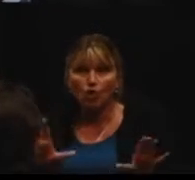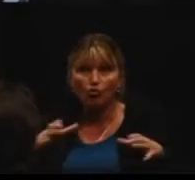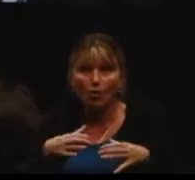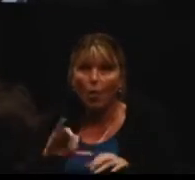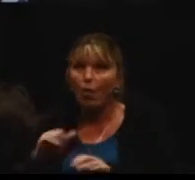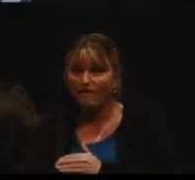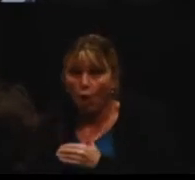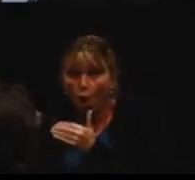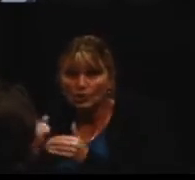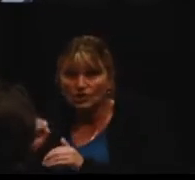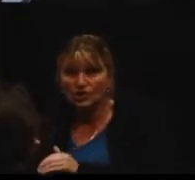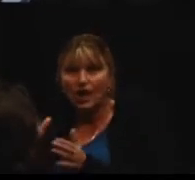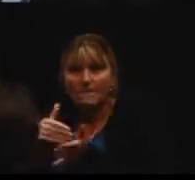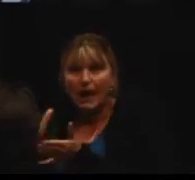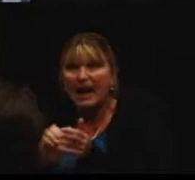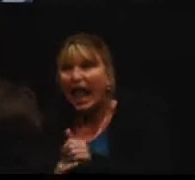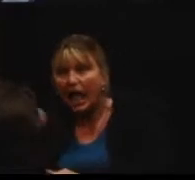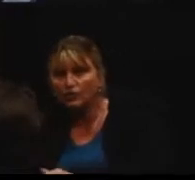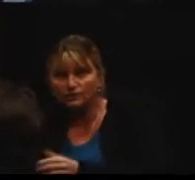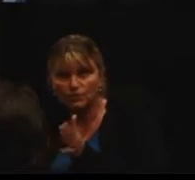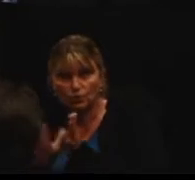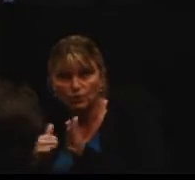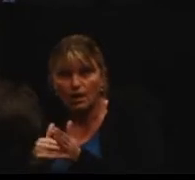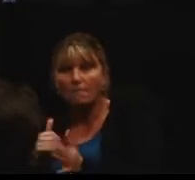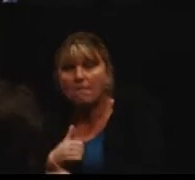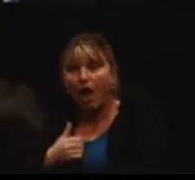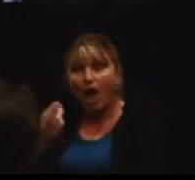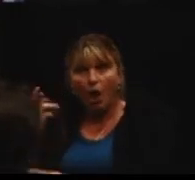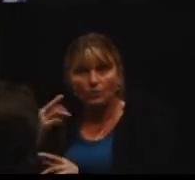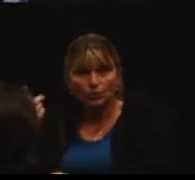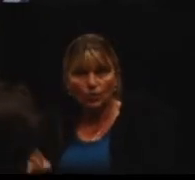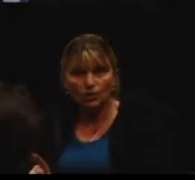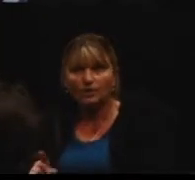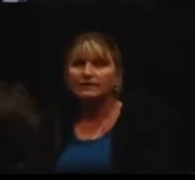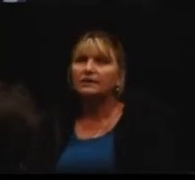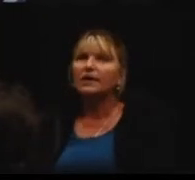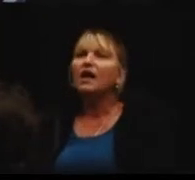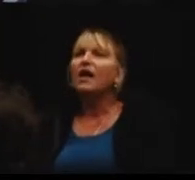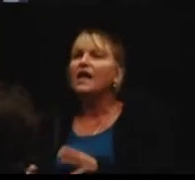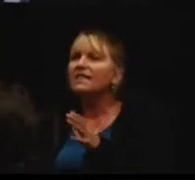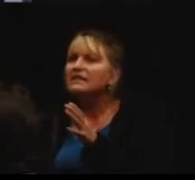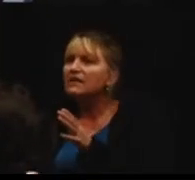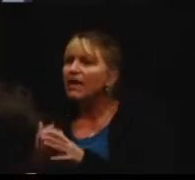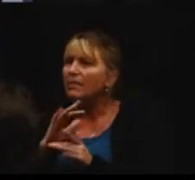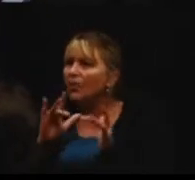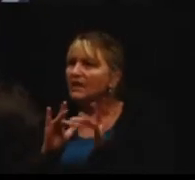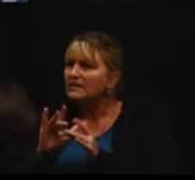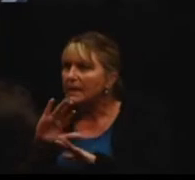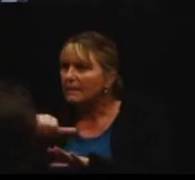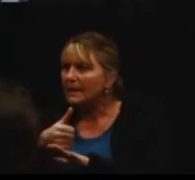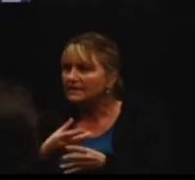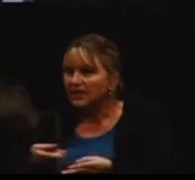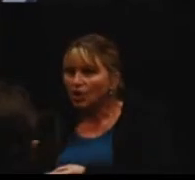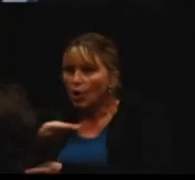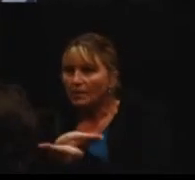markets and out of New Zealand, my hope is that the development of the internet-based economy is